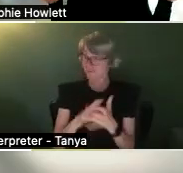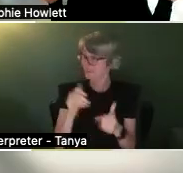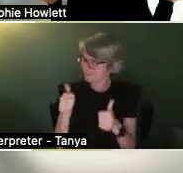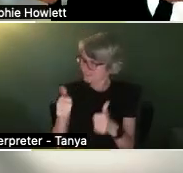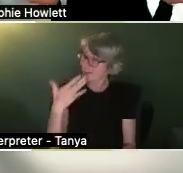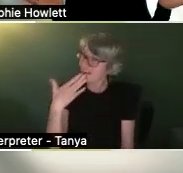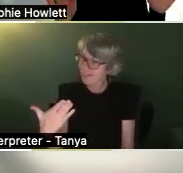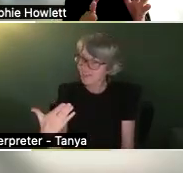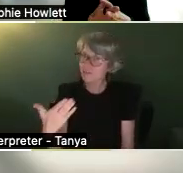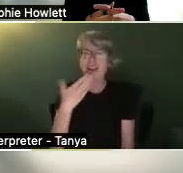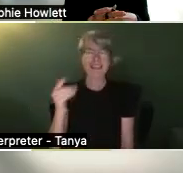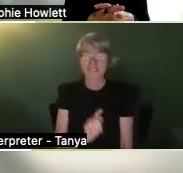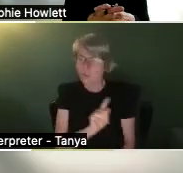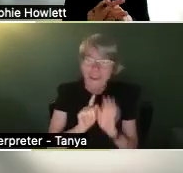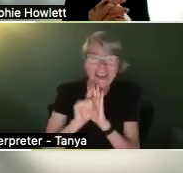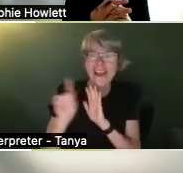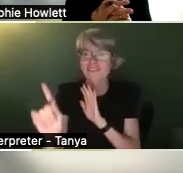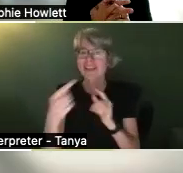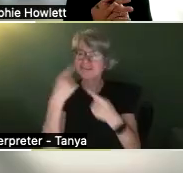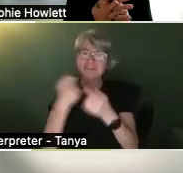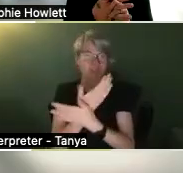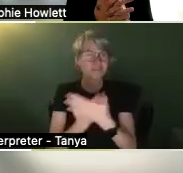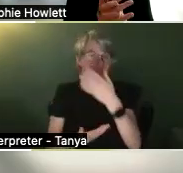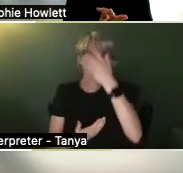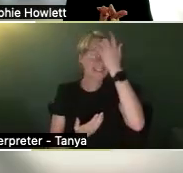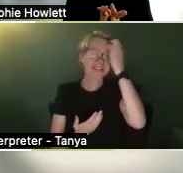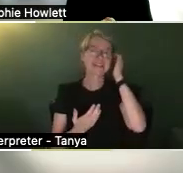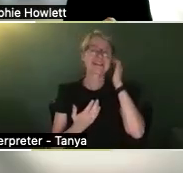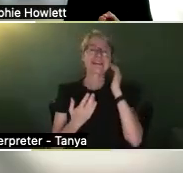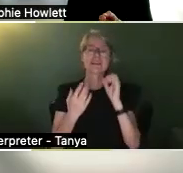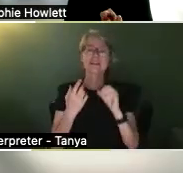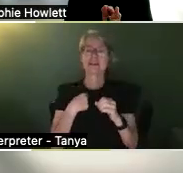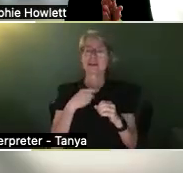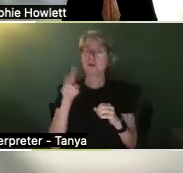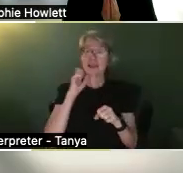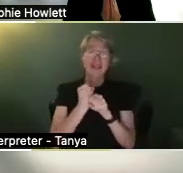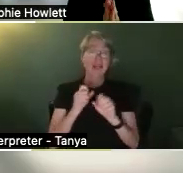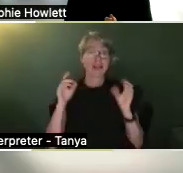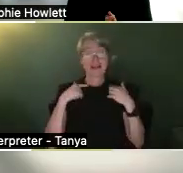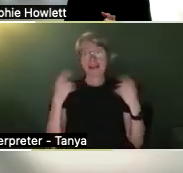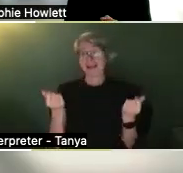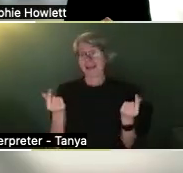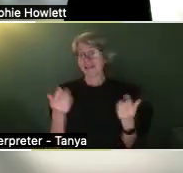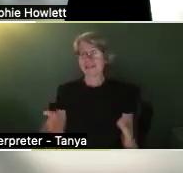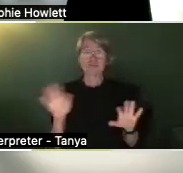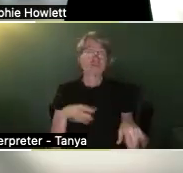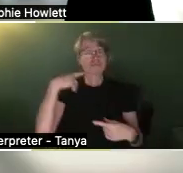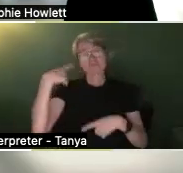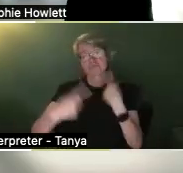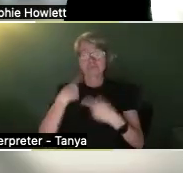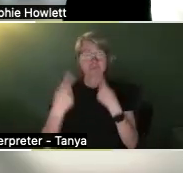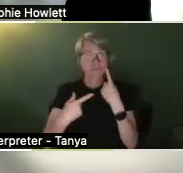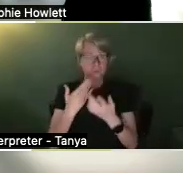Thank you for being out there, Laura, and sharing your story. You make it look so effortless. And it's really so important